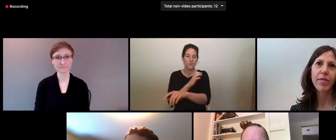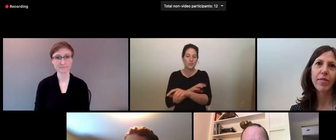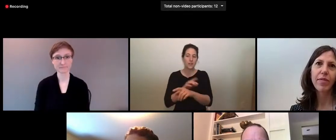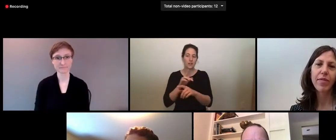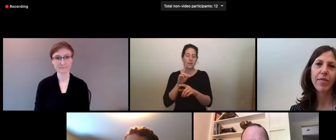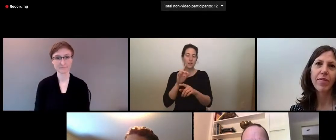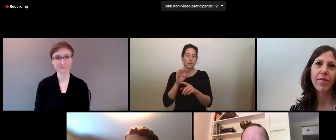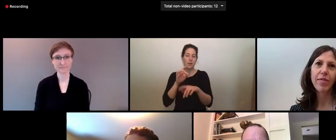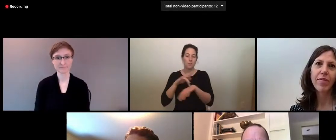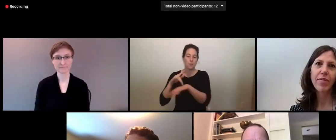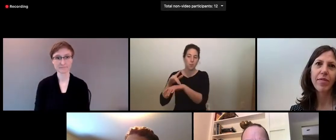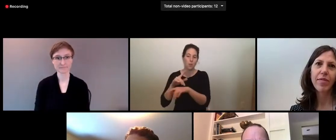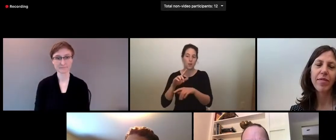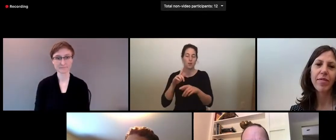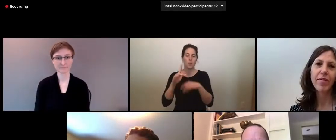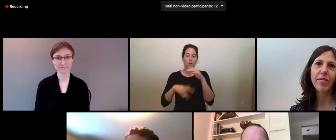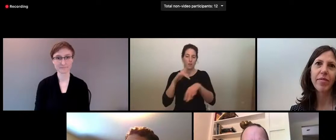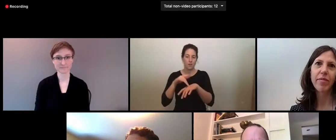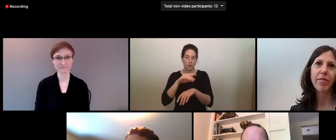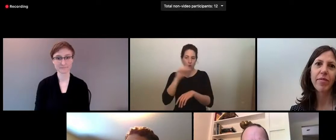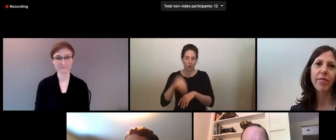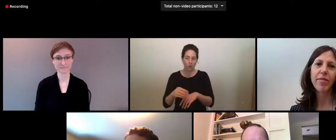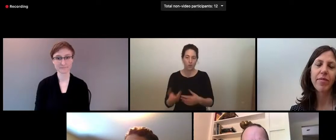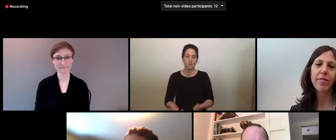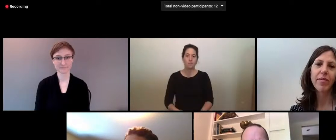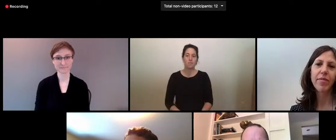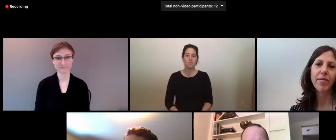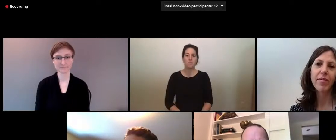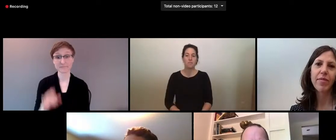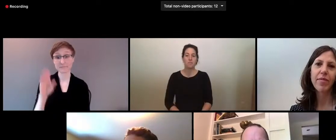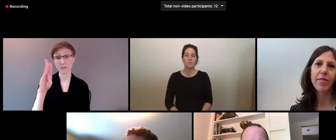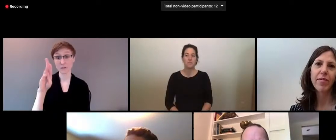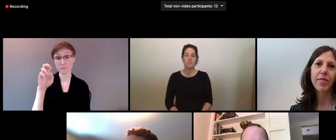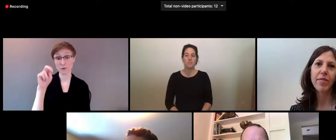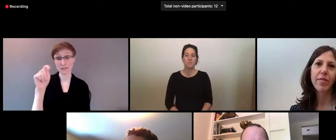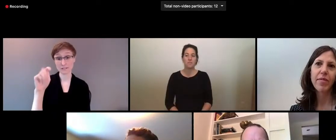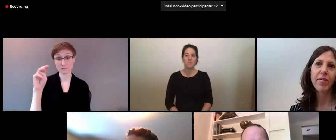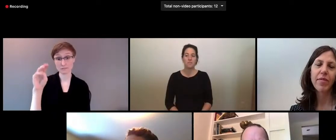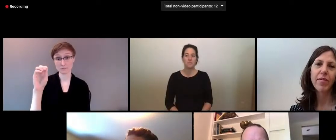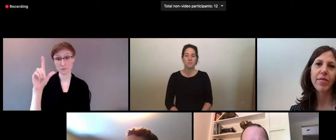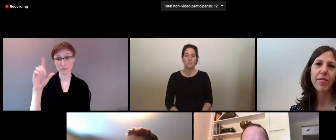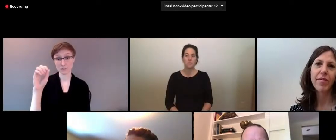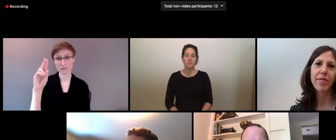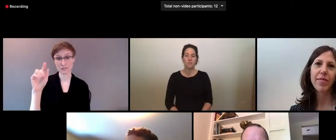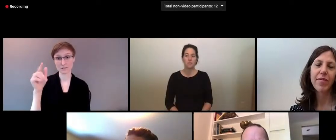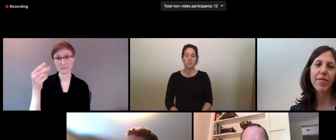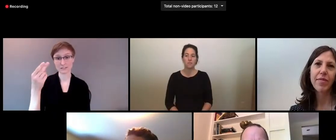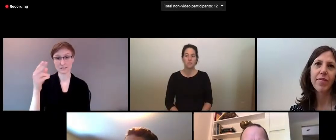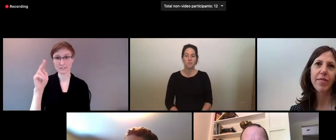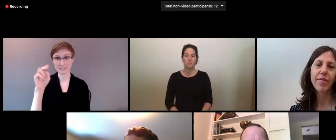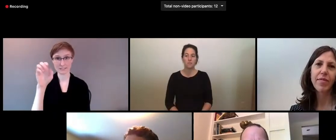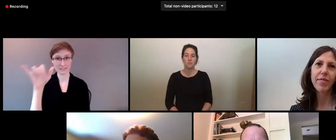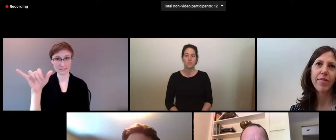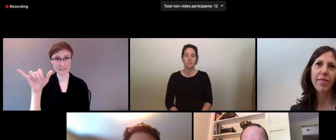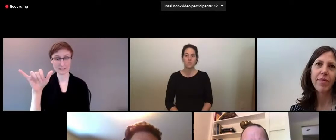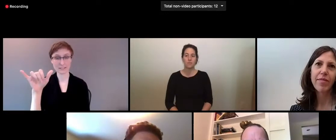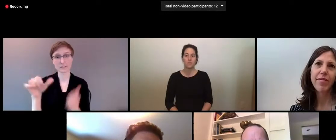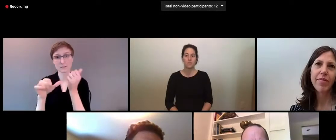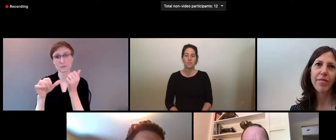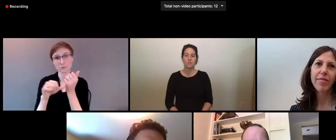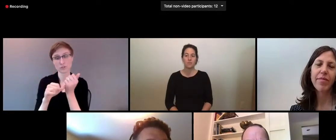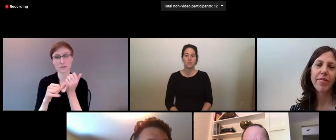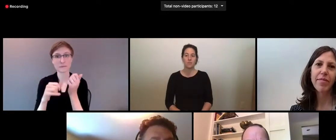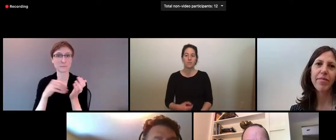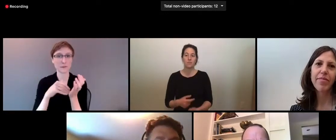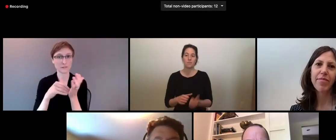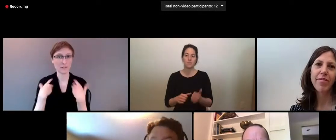d'Ottawa. Dr. Brent Malachny, Associate Medical Officer of Health, Médecin Chef Adjoint de la Santé Publique, is also on the call to respond to